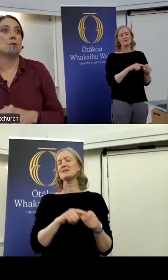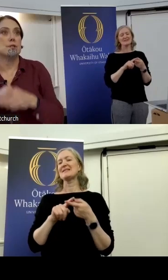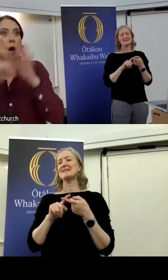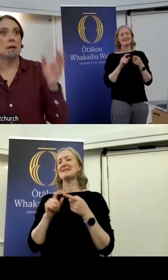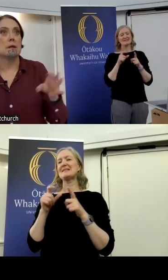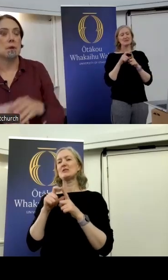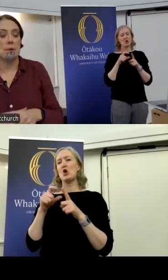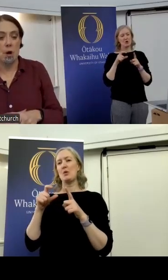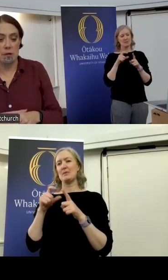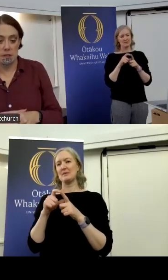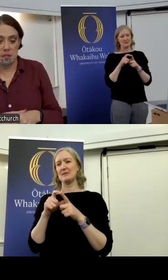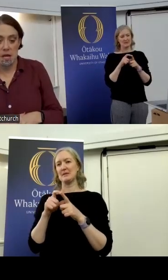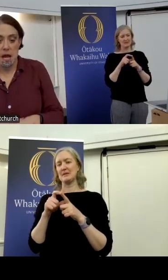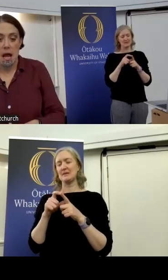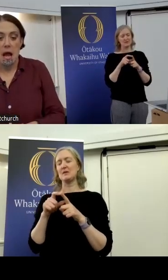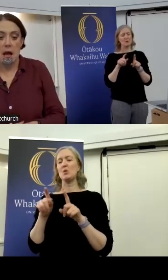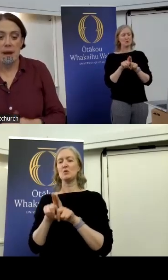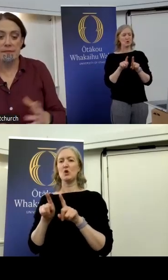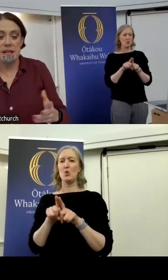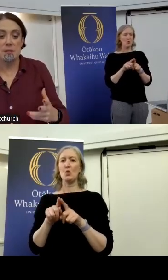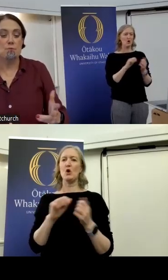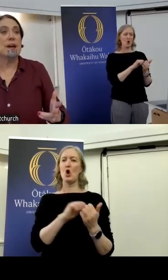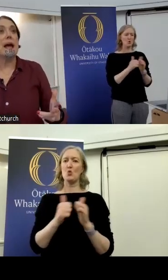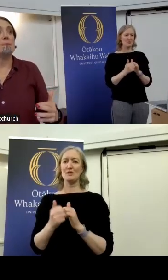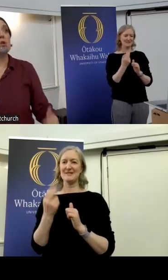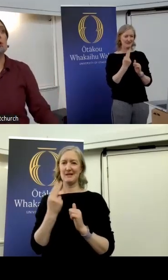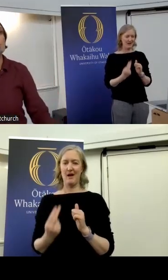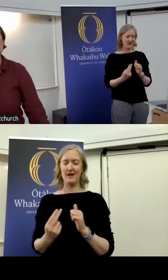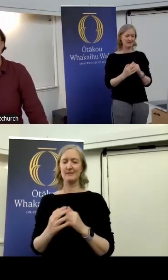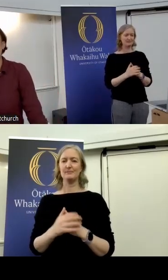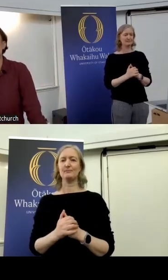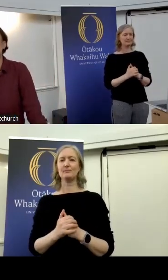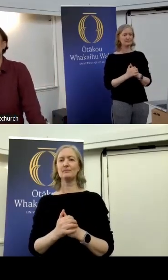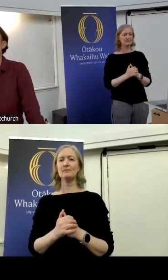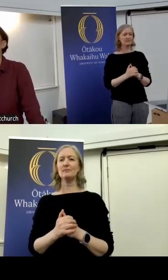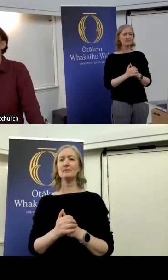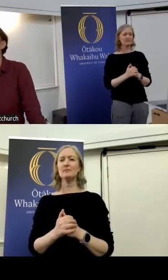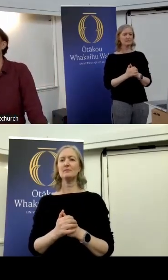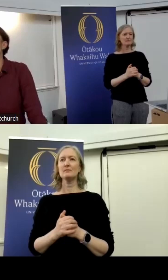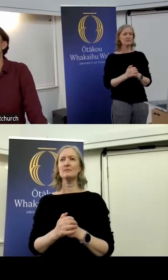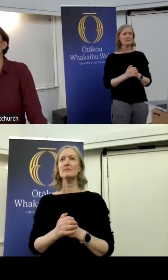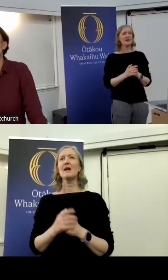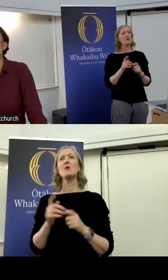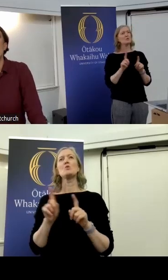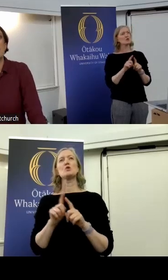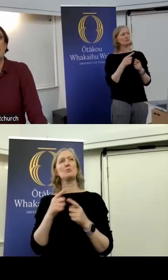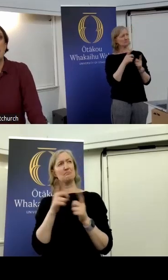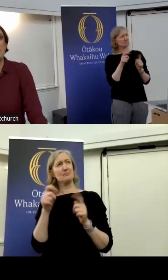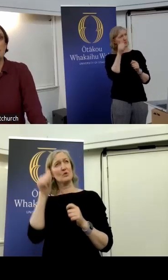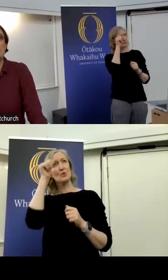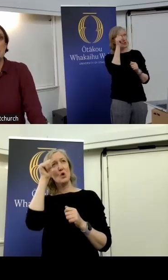the co-design component. And then REAIM 2, and I don't know if there's anyone here who's familiar